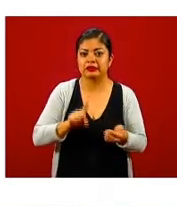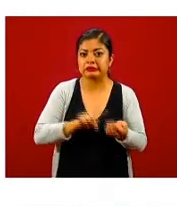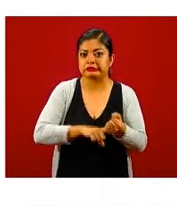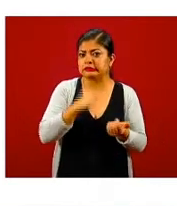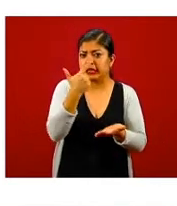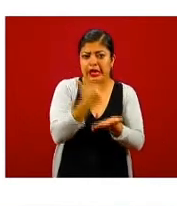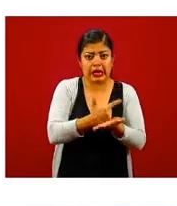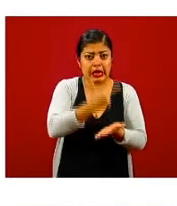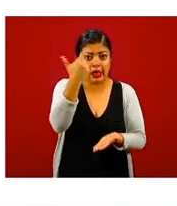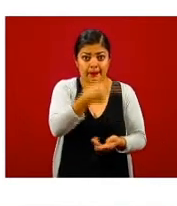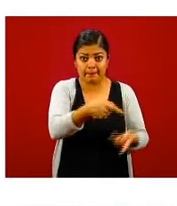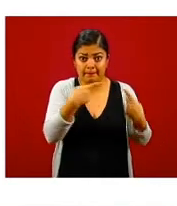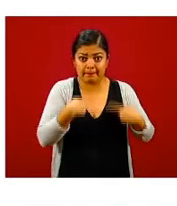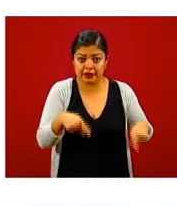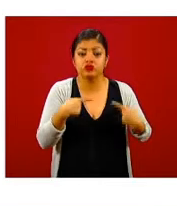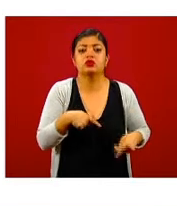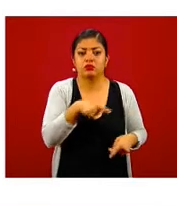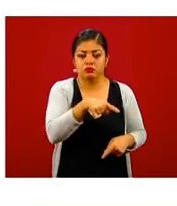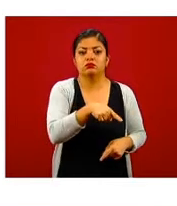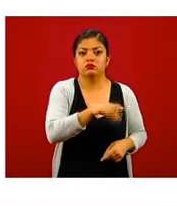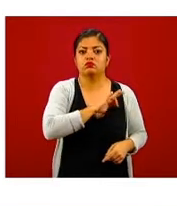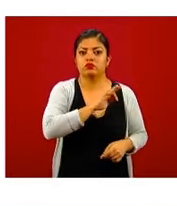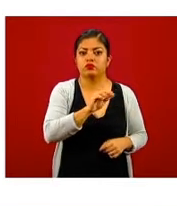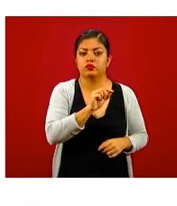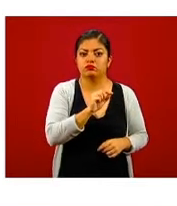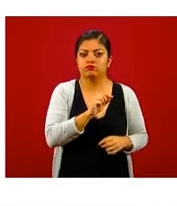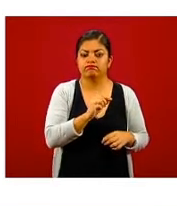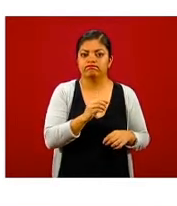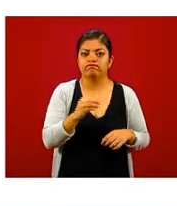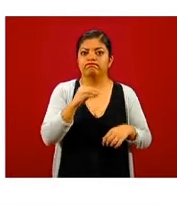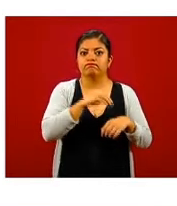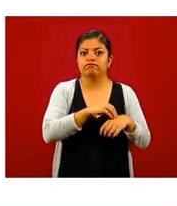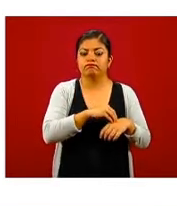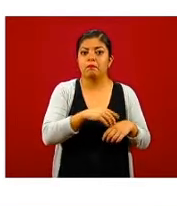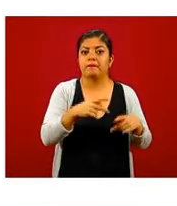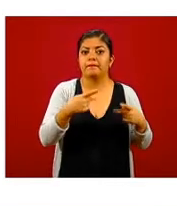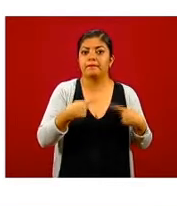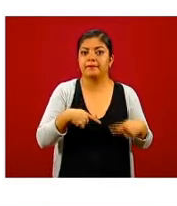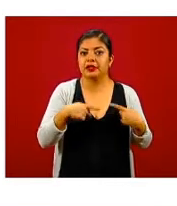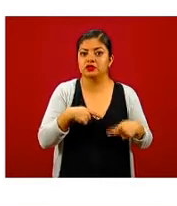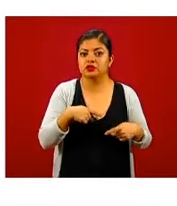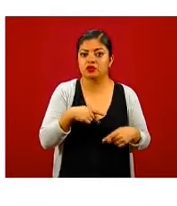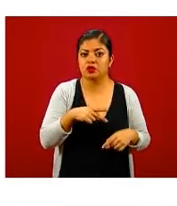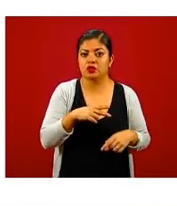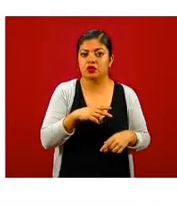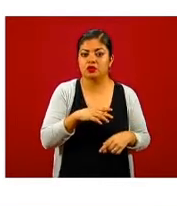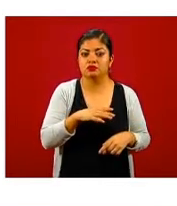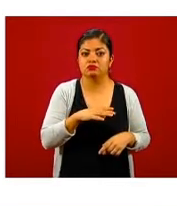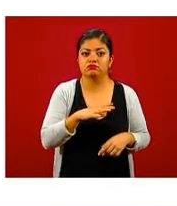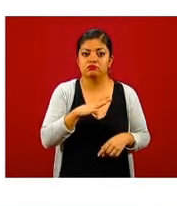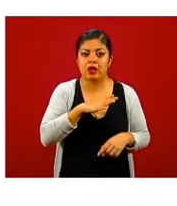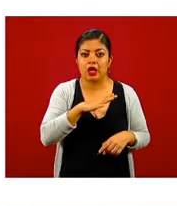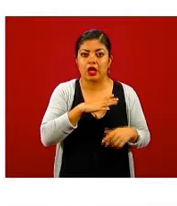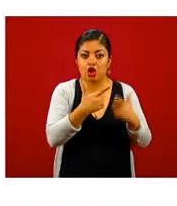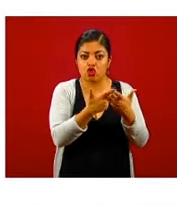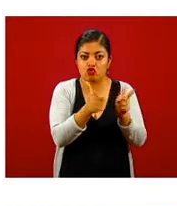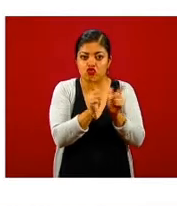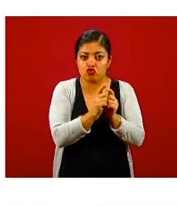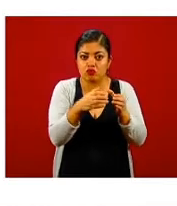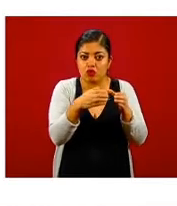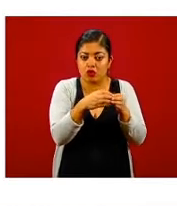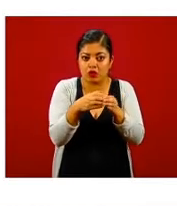So depending on how serious the person's symptoms were, we see that their mortality percentage